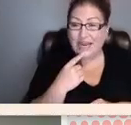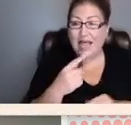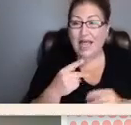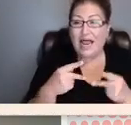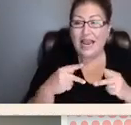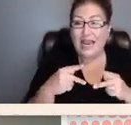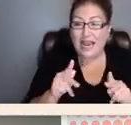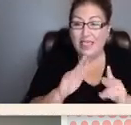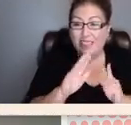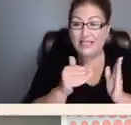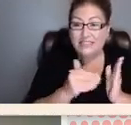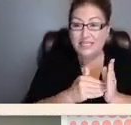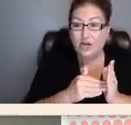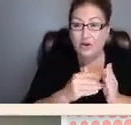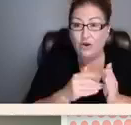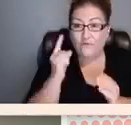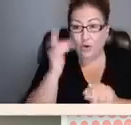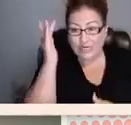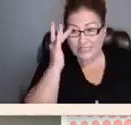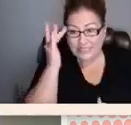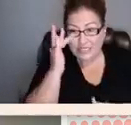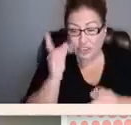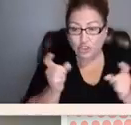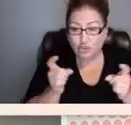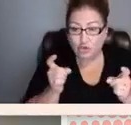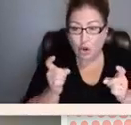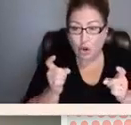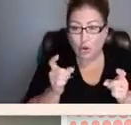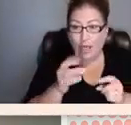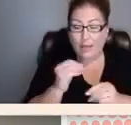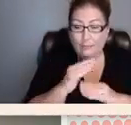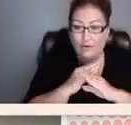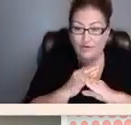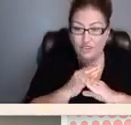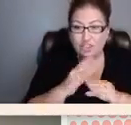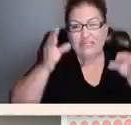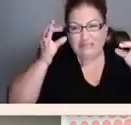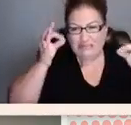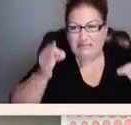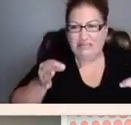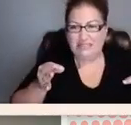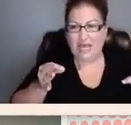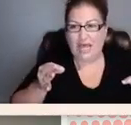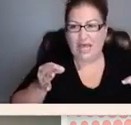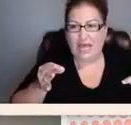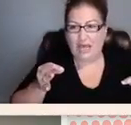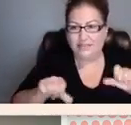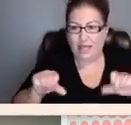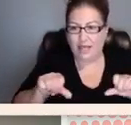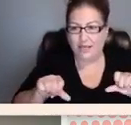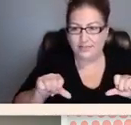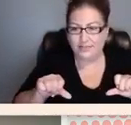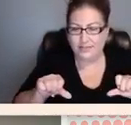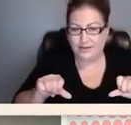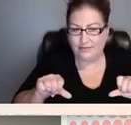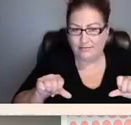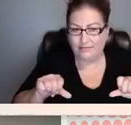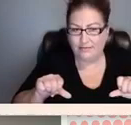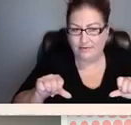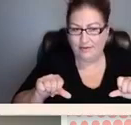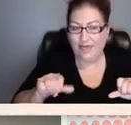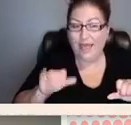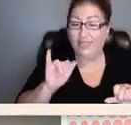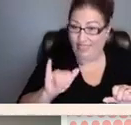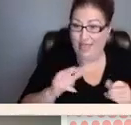for Disease Control and Prevention decide the science. And that's what